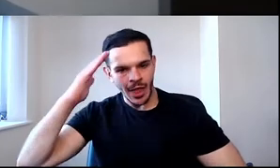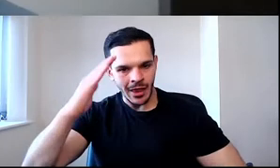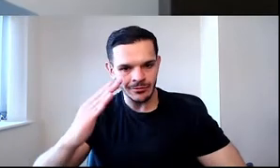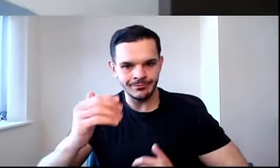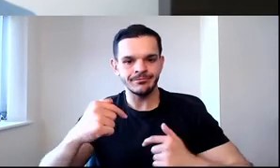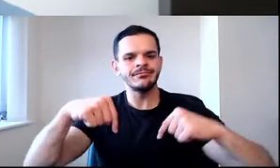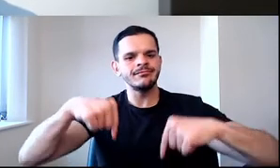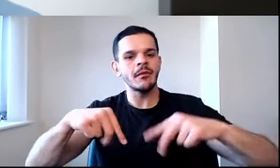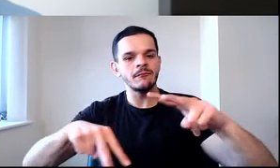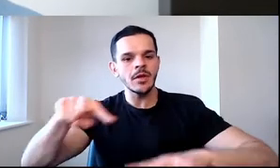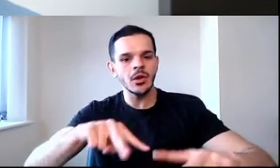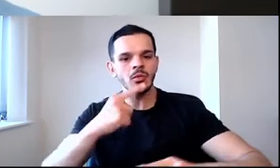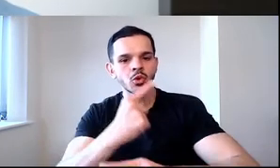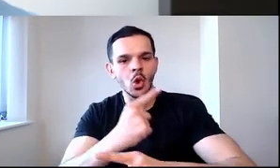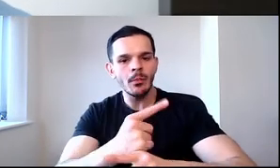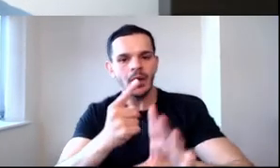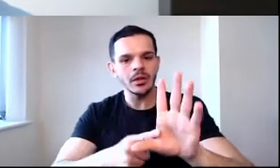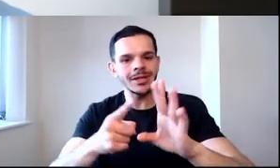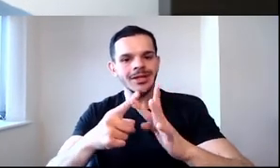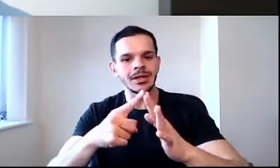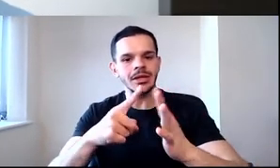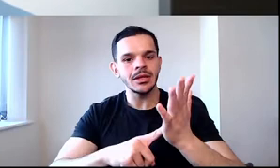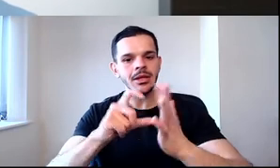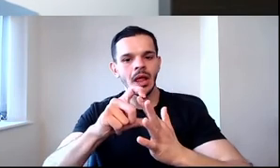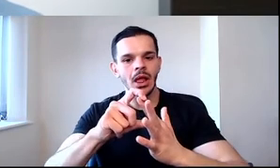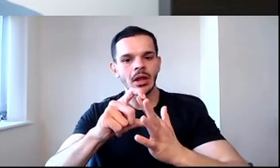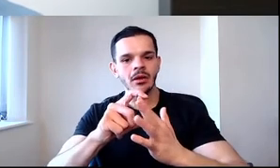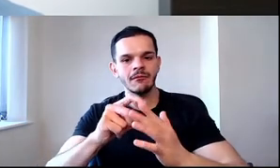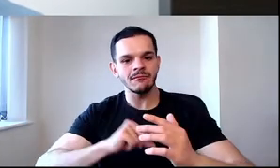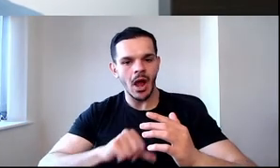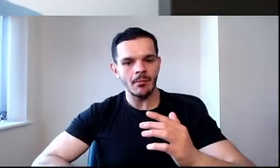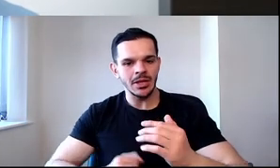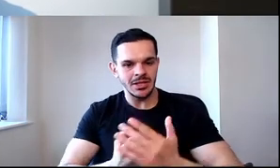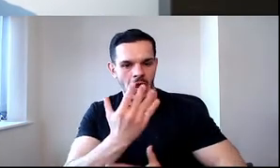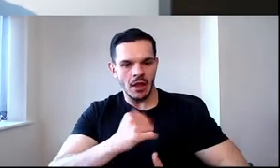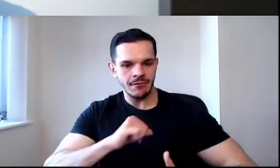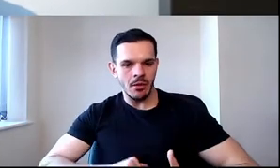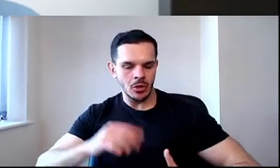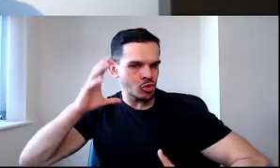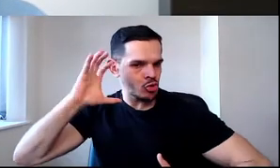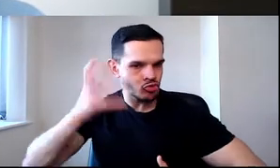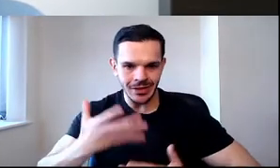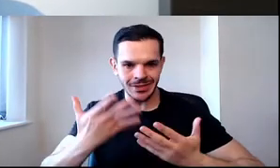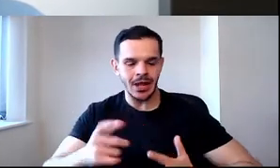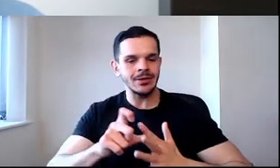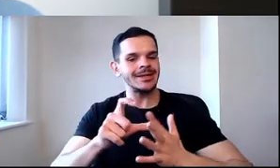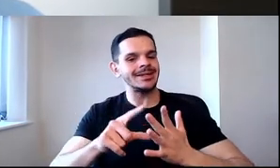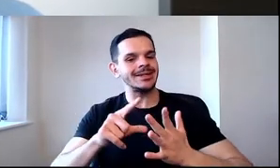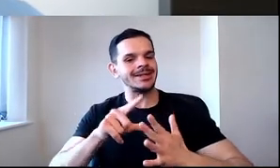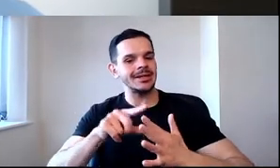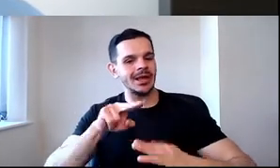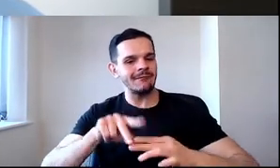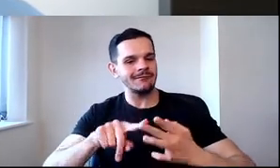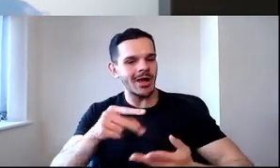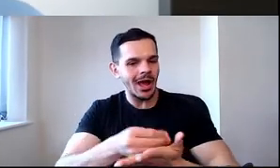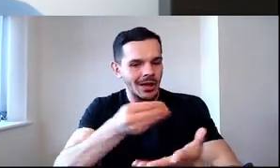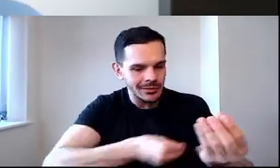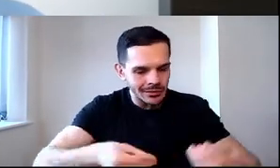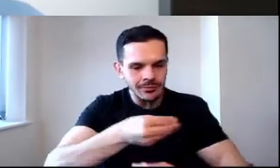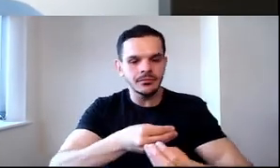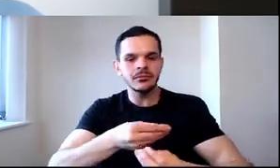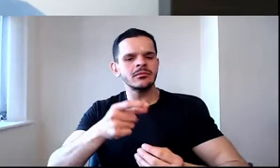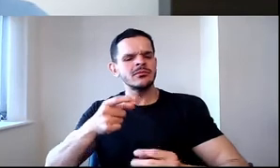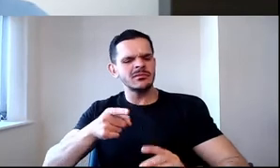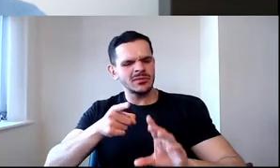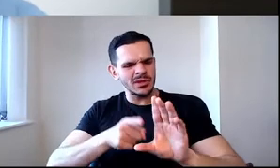Hi, so in this video I'm going to talk about yield farming. It's a real craze in the DeFi space right now. So basically with yield farming, you can use your